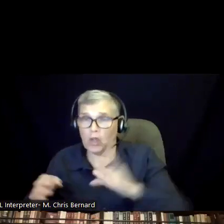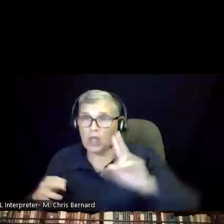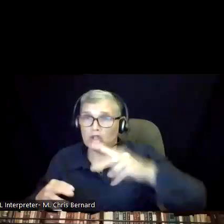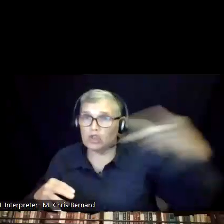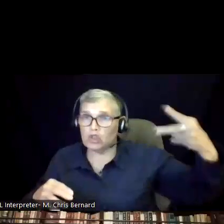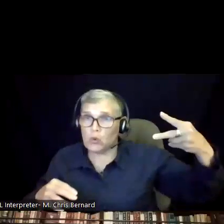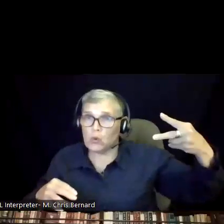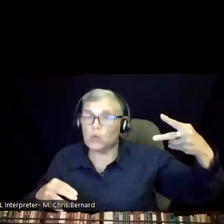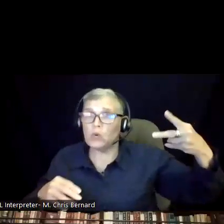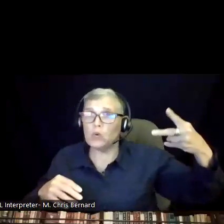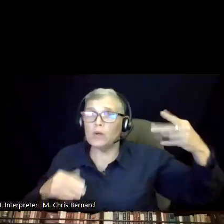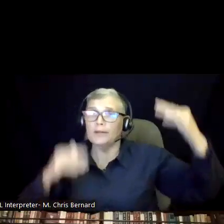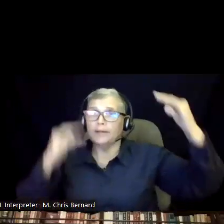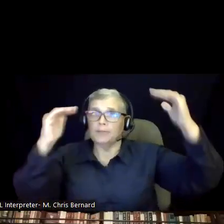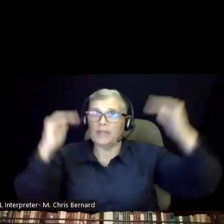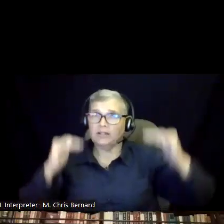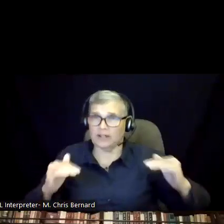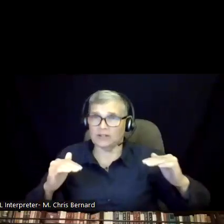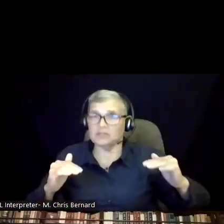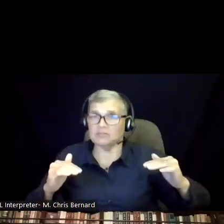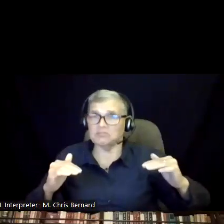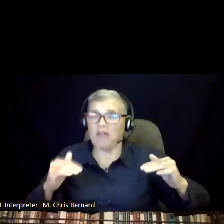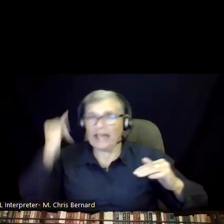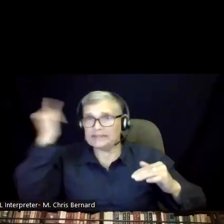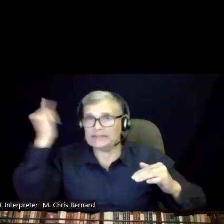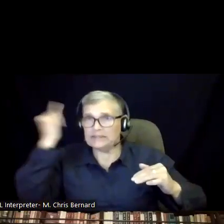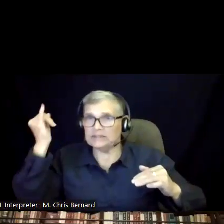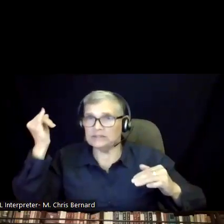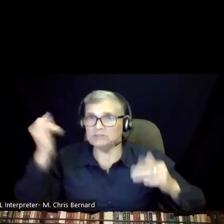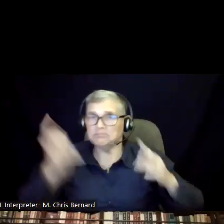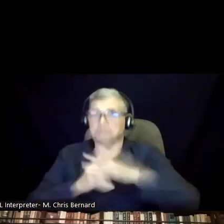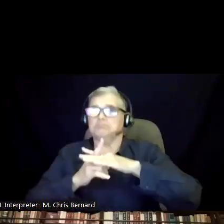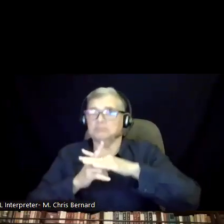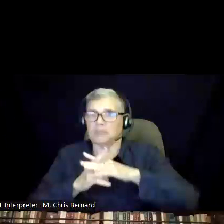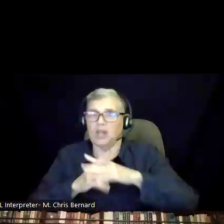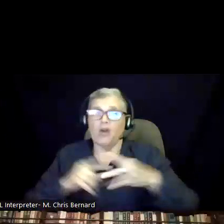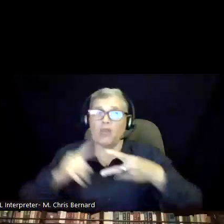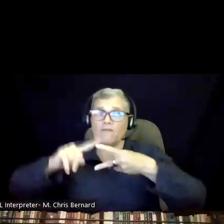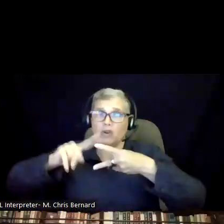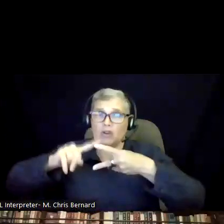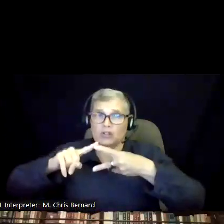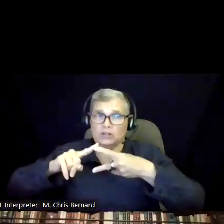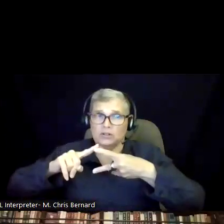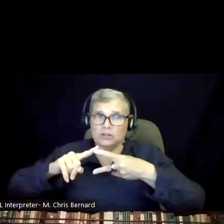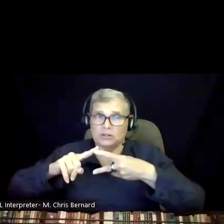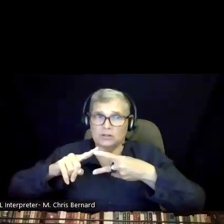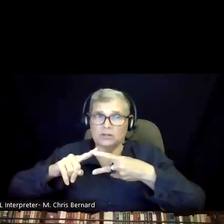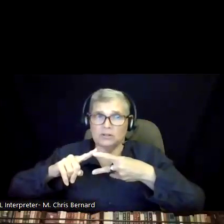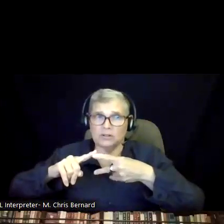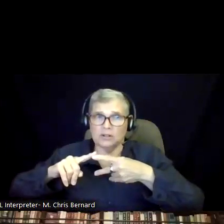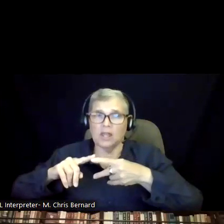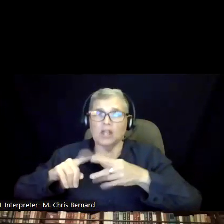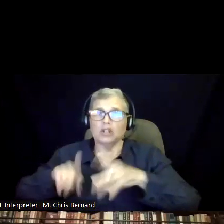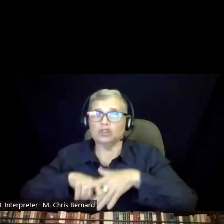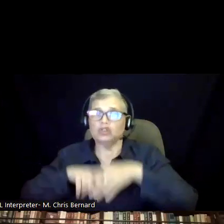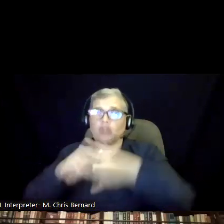usually follow closely behind. And the first is of the recovery, or at least the start at recovery of iconic